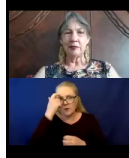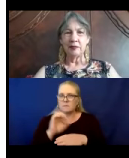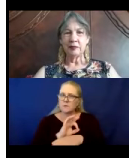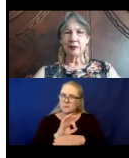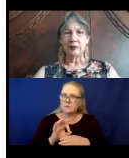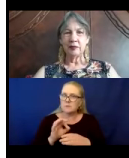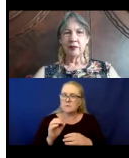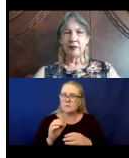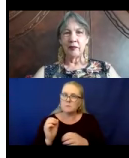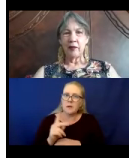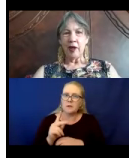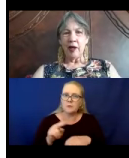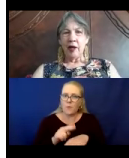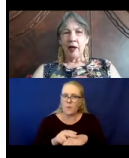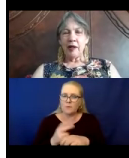please.